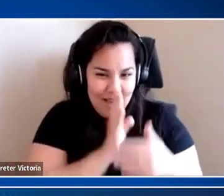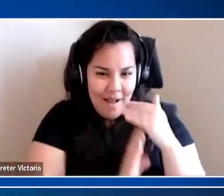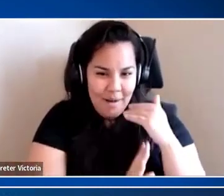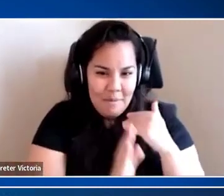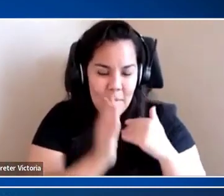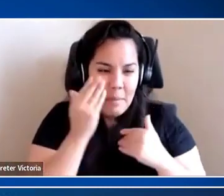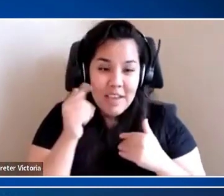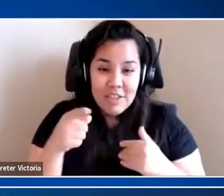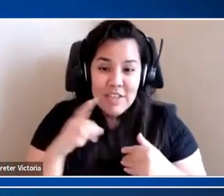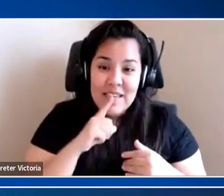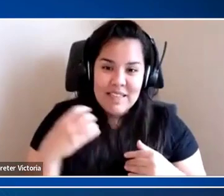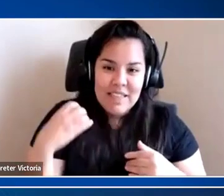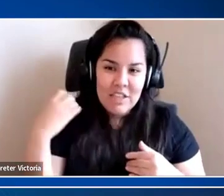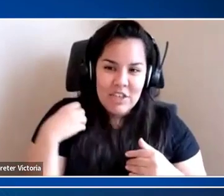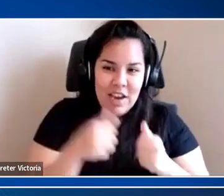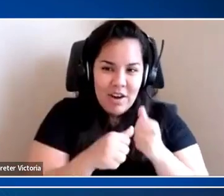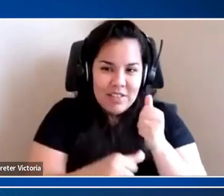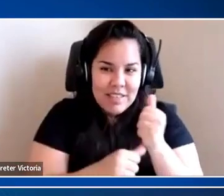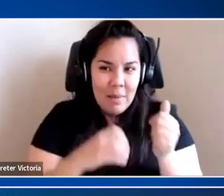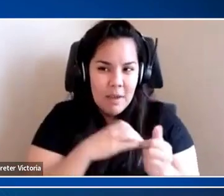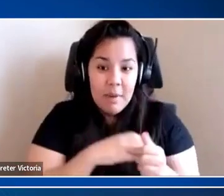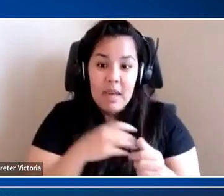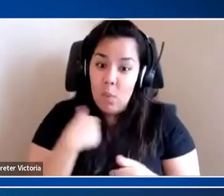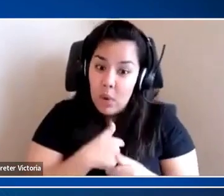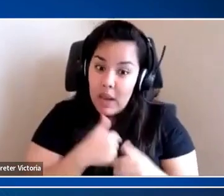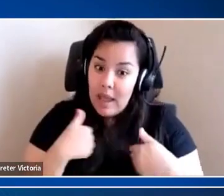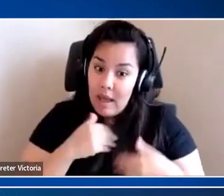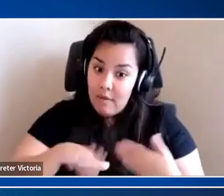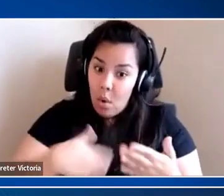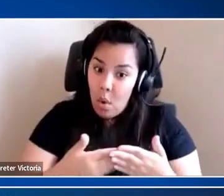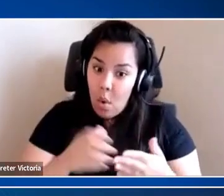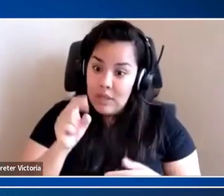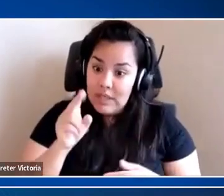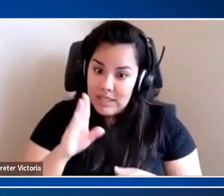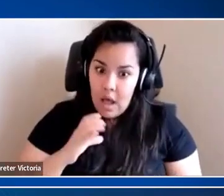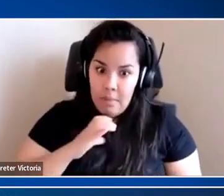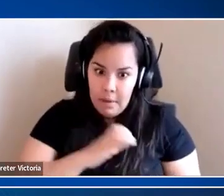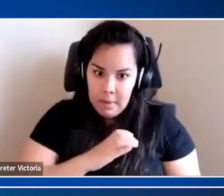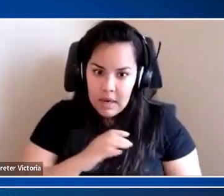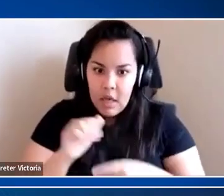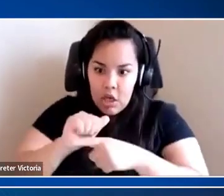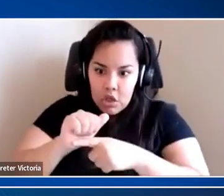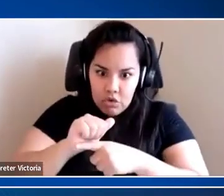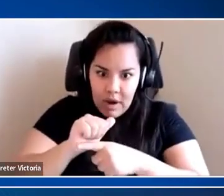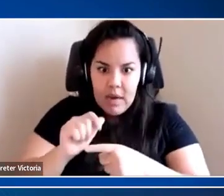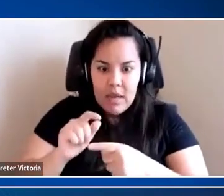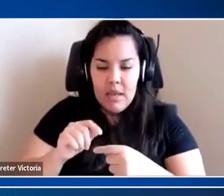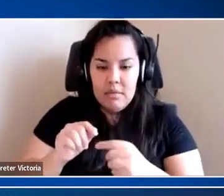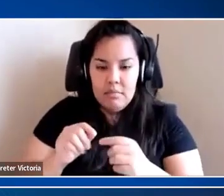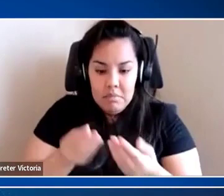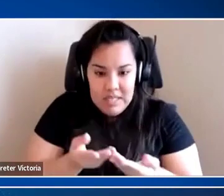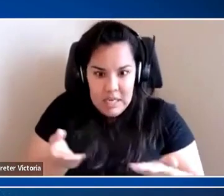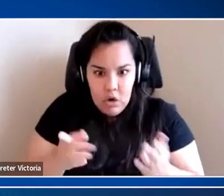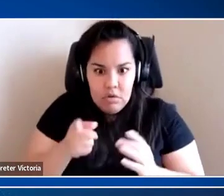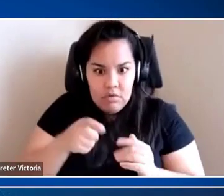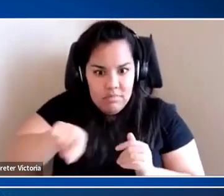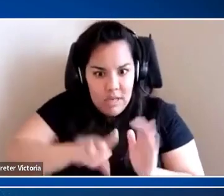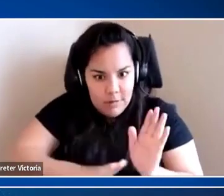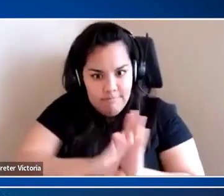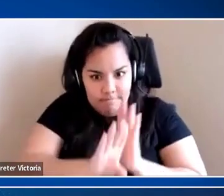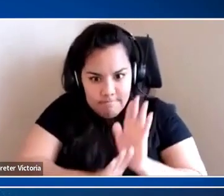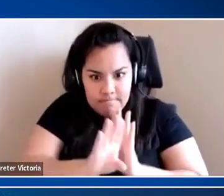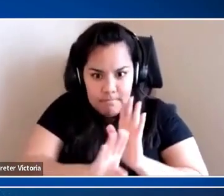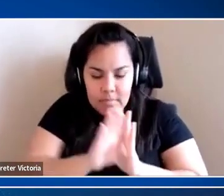We have a whole subcommittee on training that's developing these materials, and lots of work ahead, but